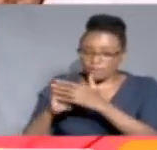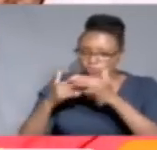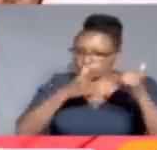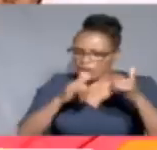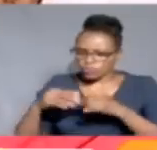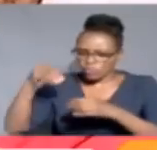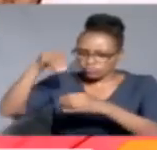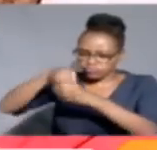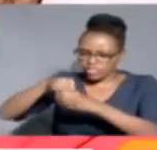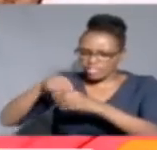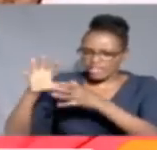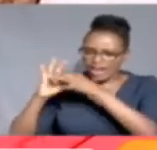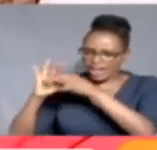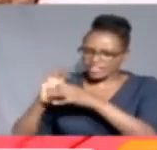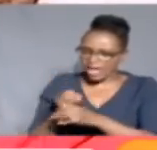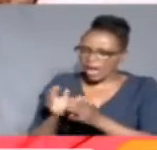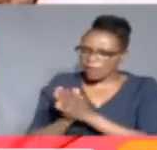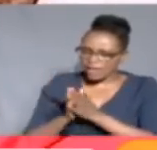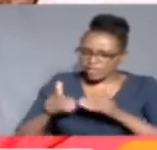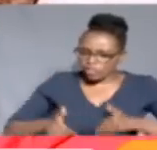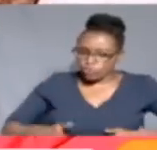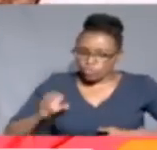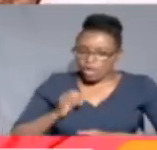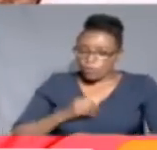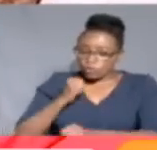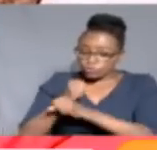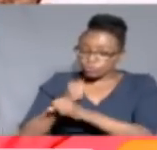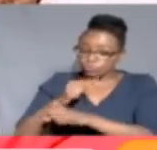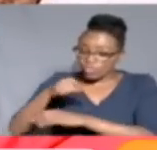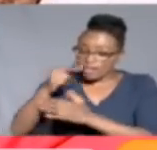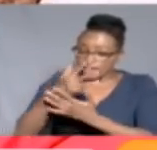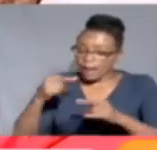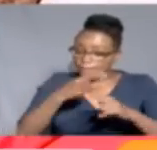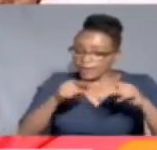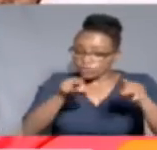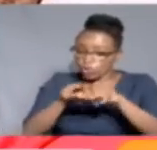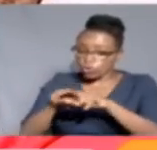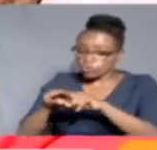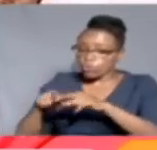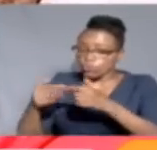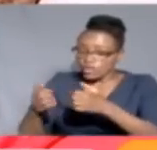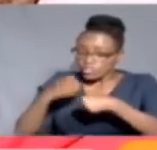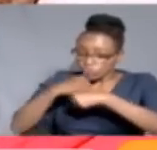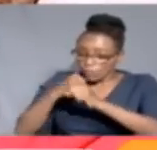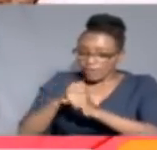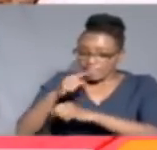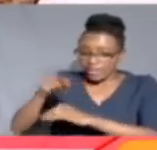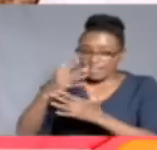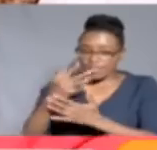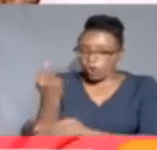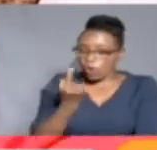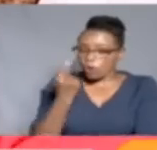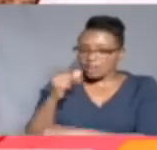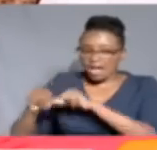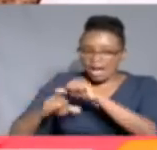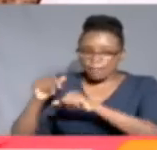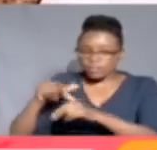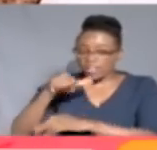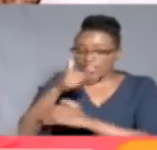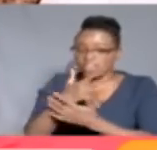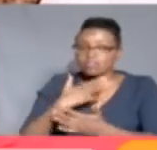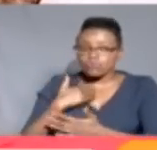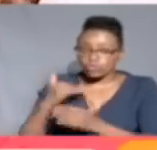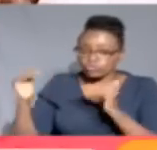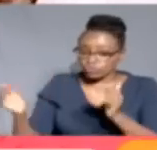in our culture and in our youth that we need to do the right thing, but we also need to model the right thing. So that it's not just about, and the other thing I'd